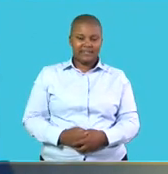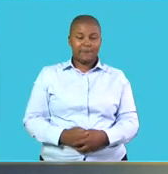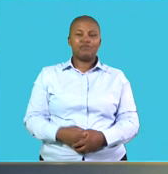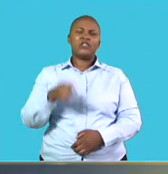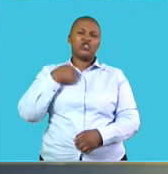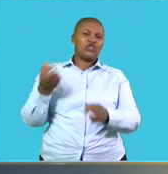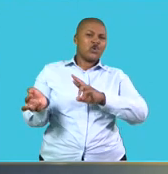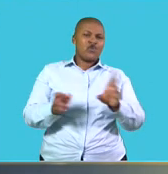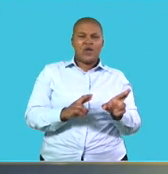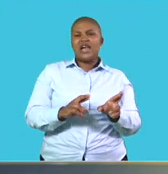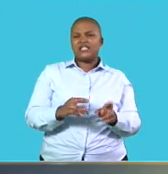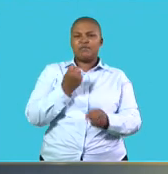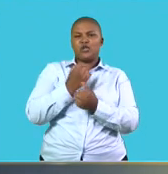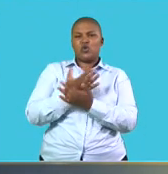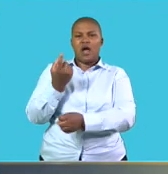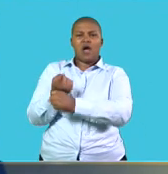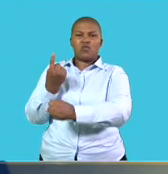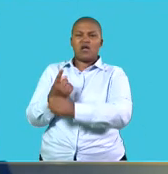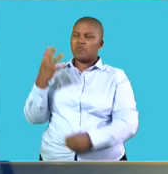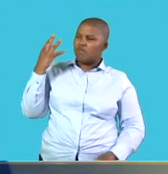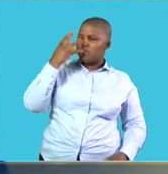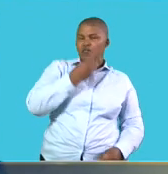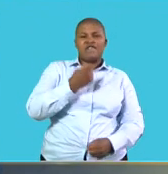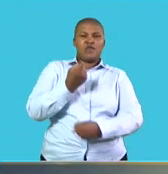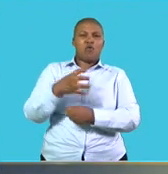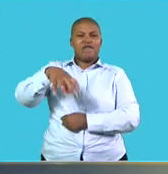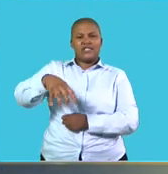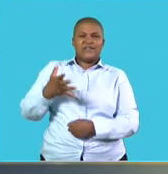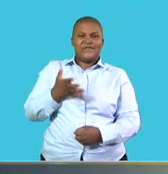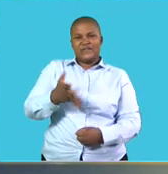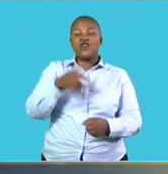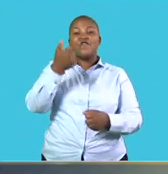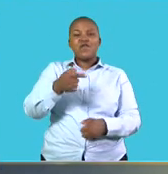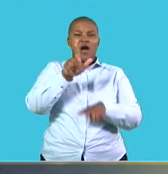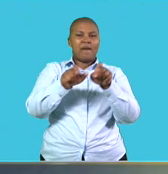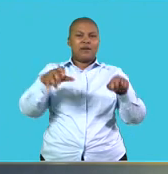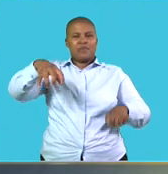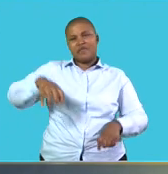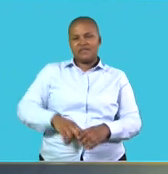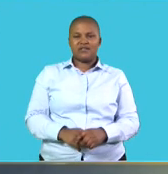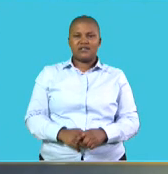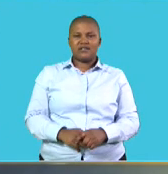ready to beautify Gauteng so that Gauteng can be beautiful to our people of our province.